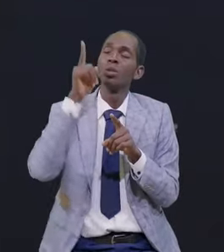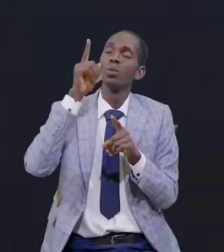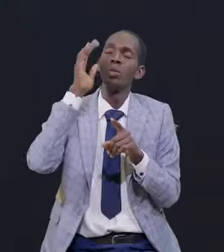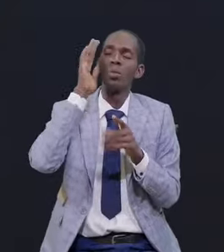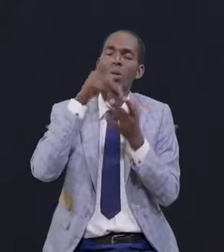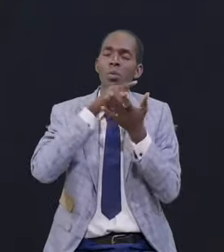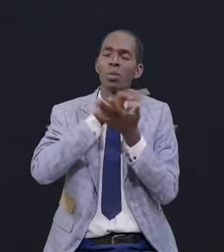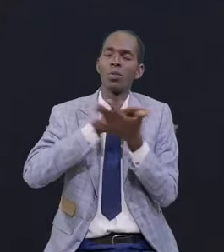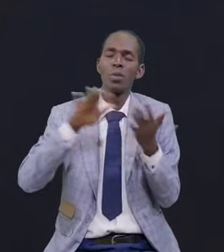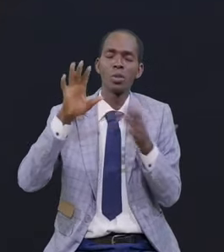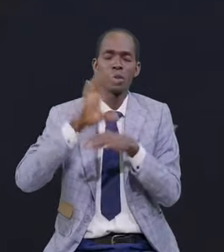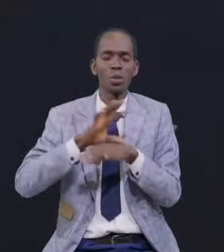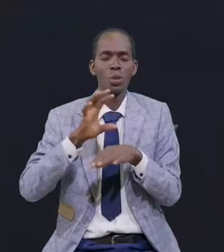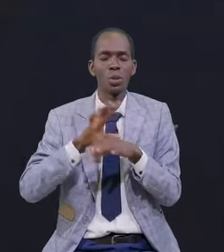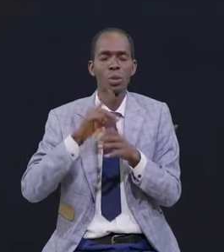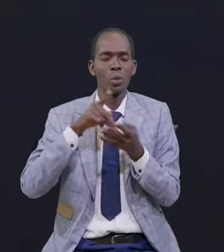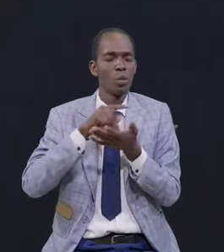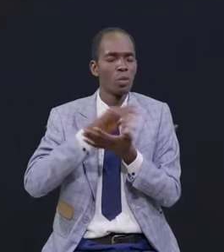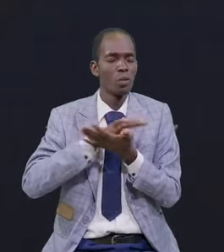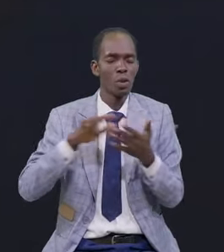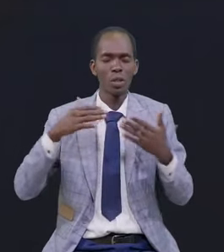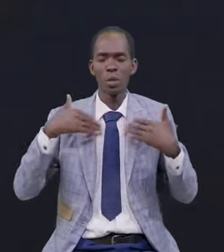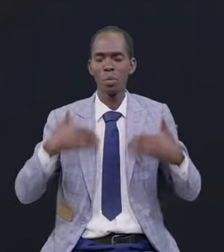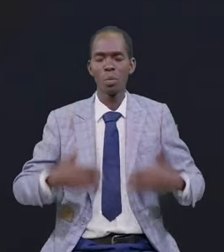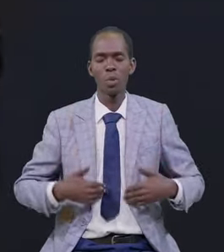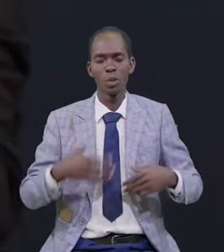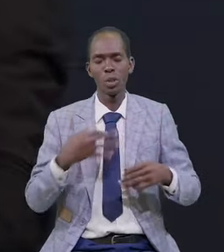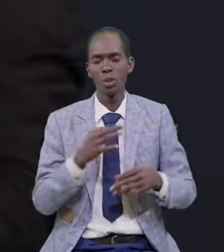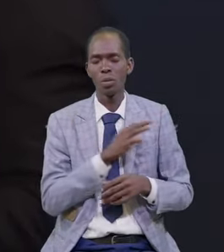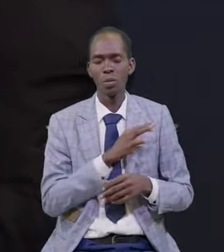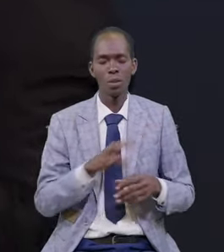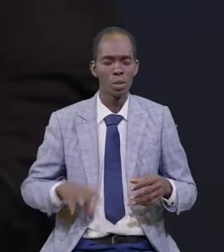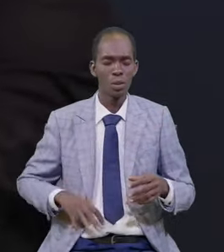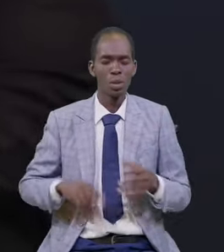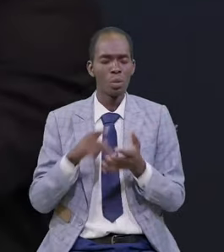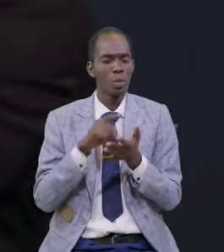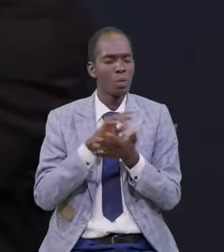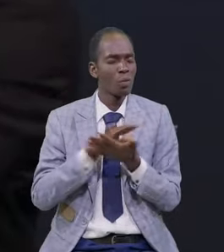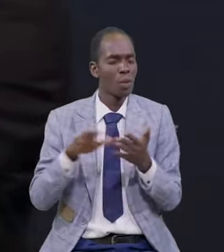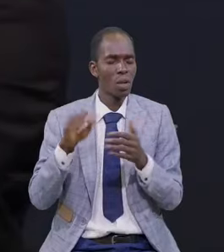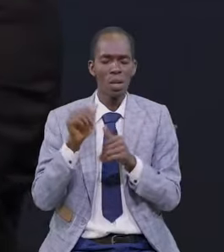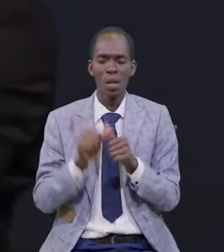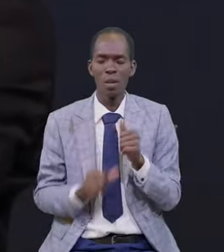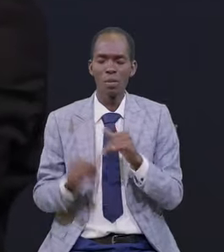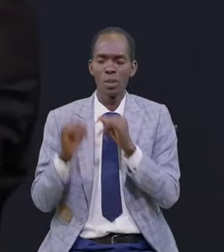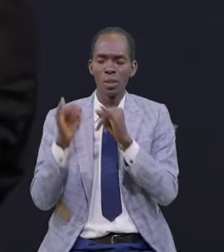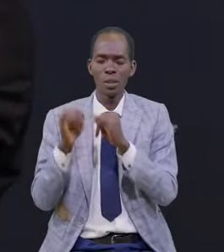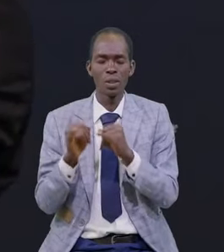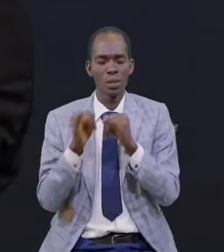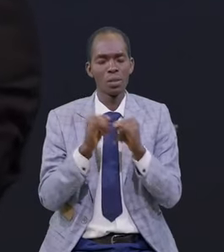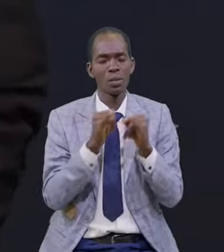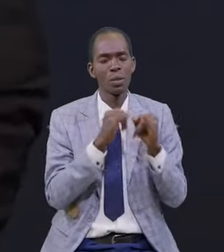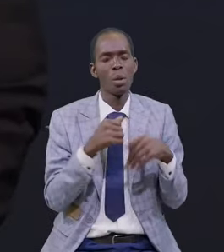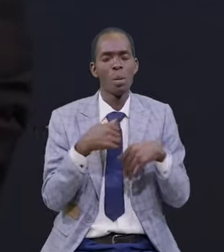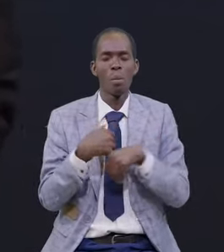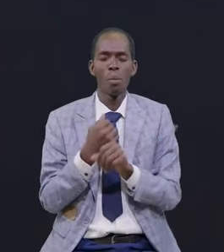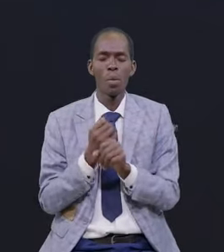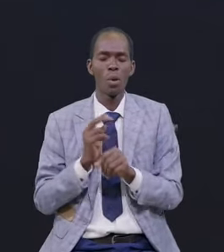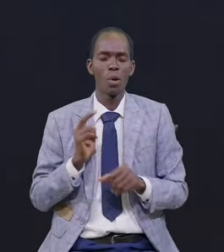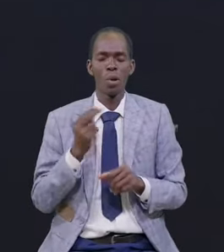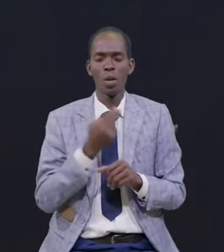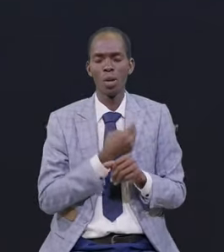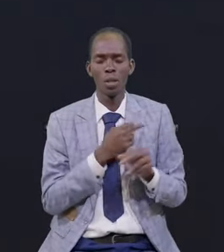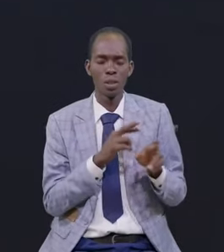Christ purify every individual make us ready for your coming take